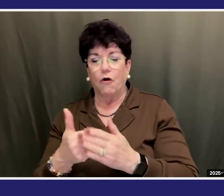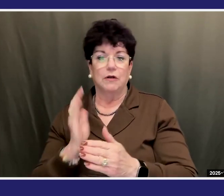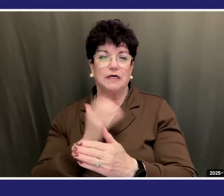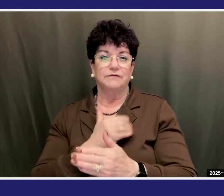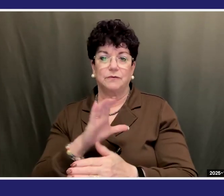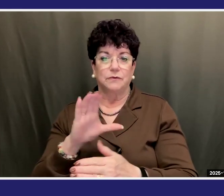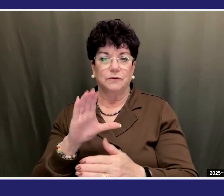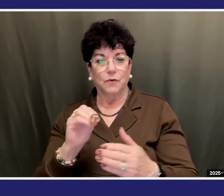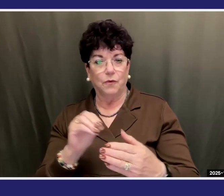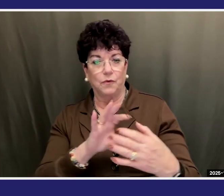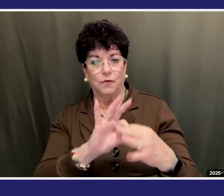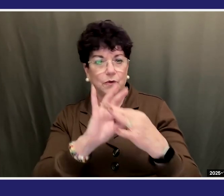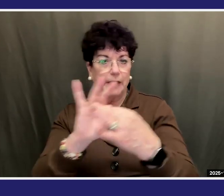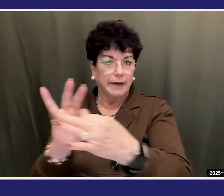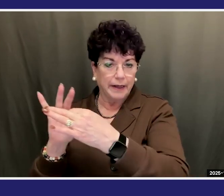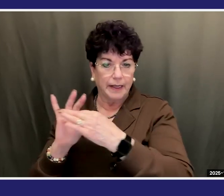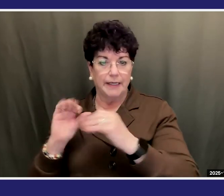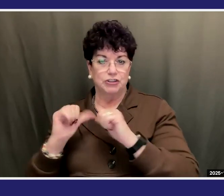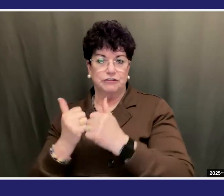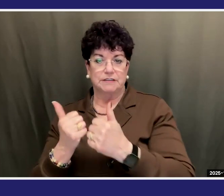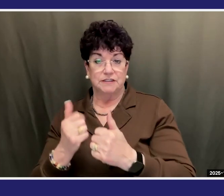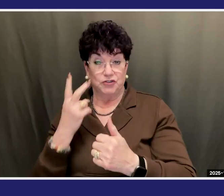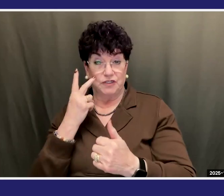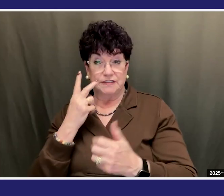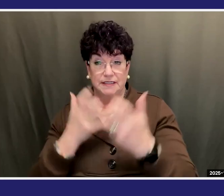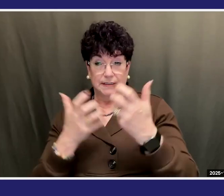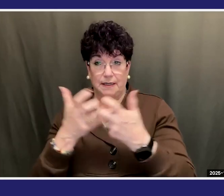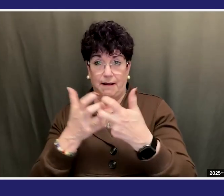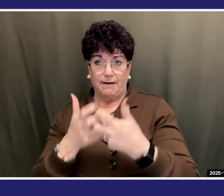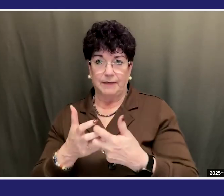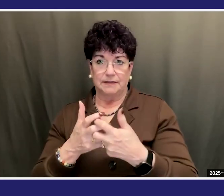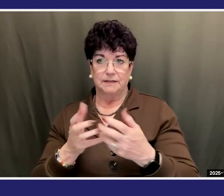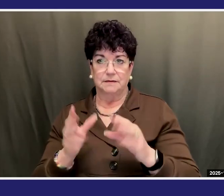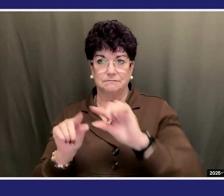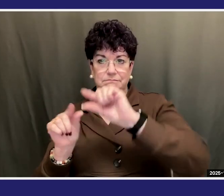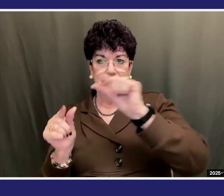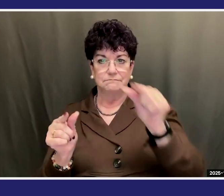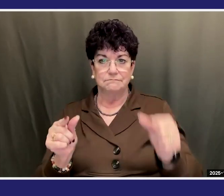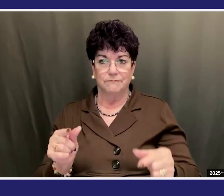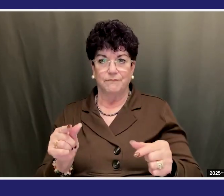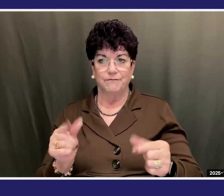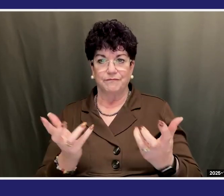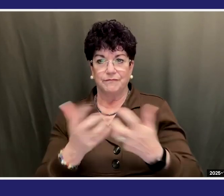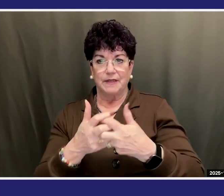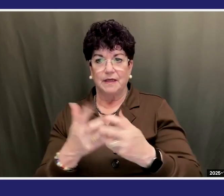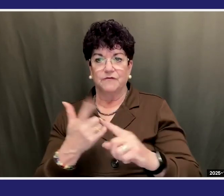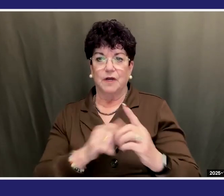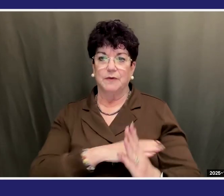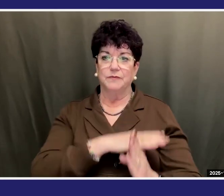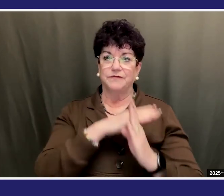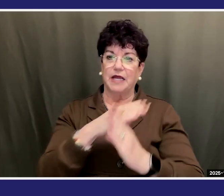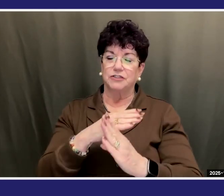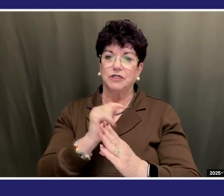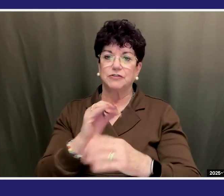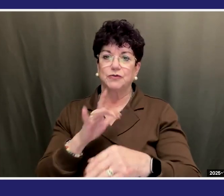DHCS, because as you can see here, there is close alignment and integration from both the prevention side